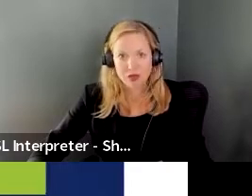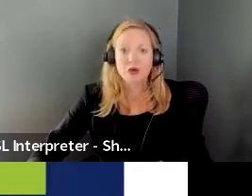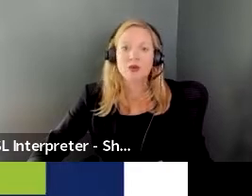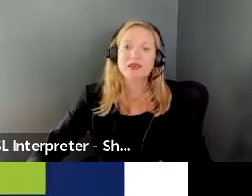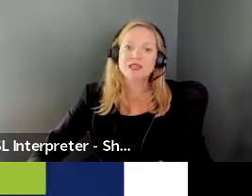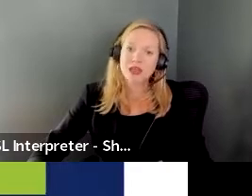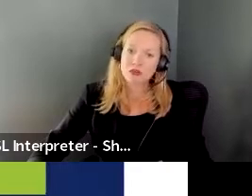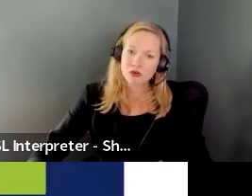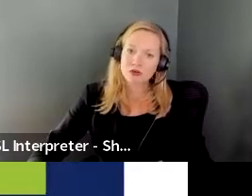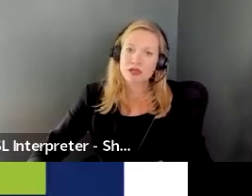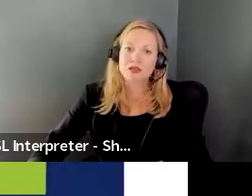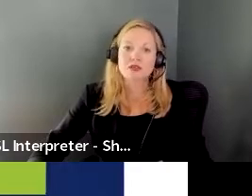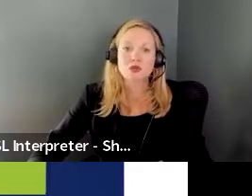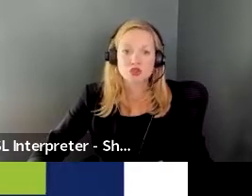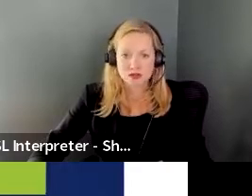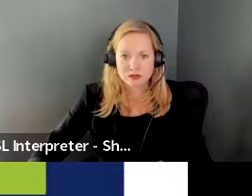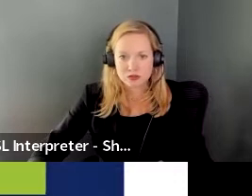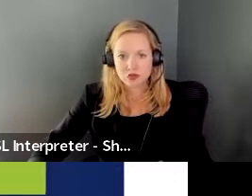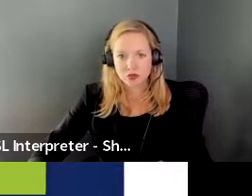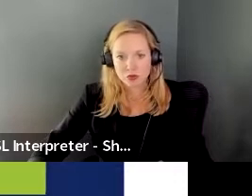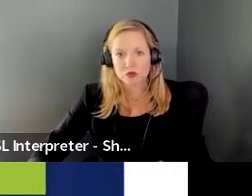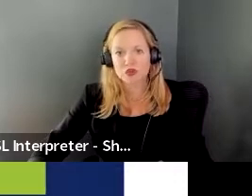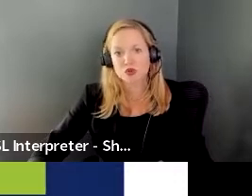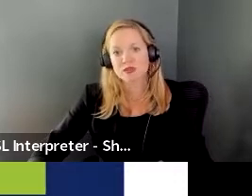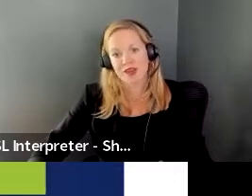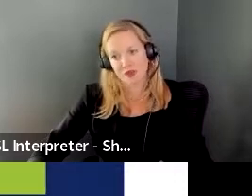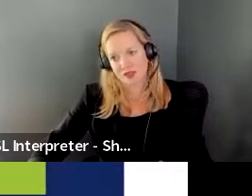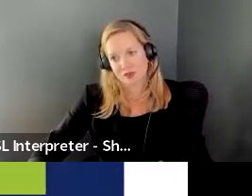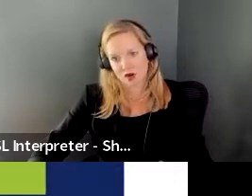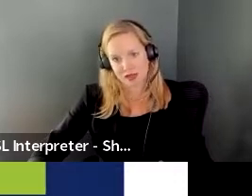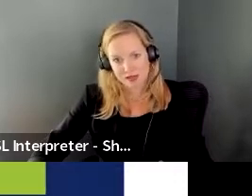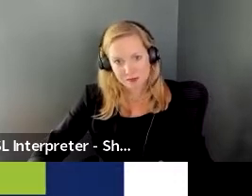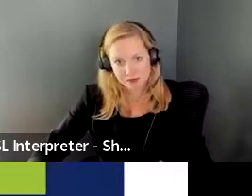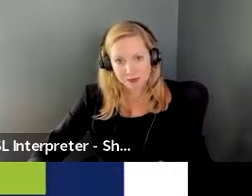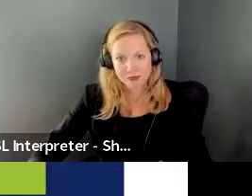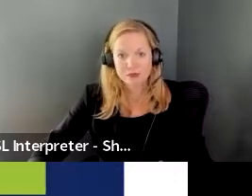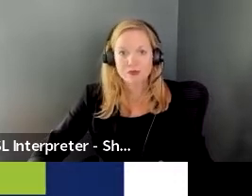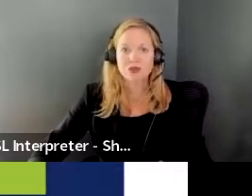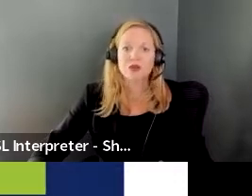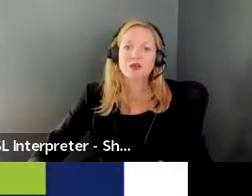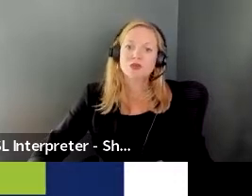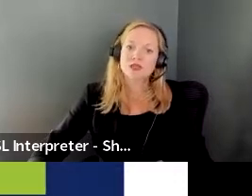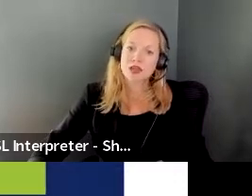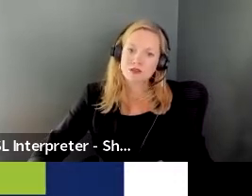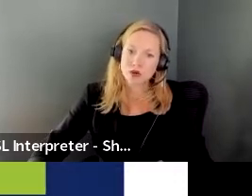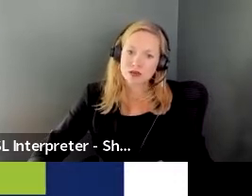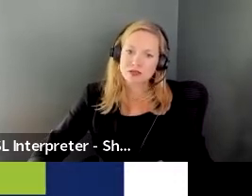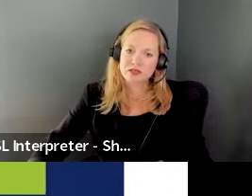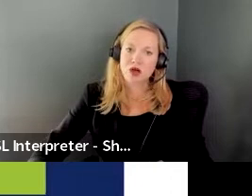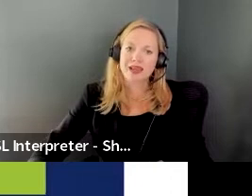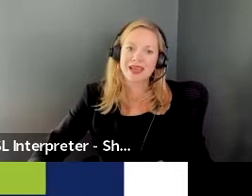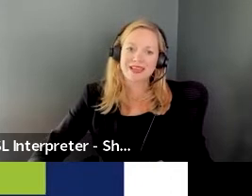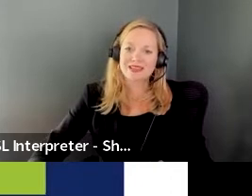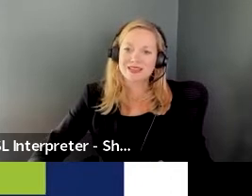numbers. We then together created solutions to reduce the health disparities. So today our focus